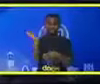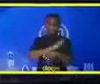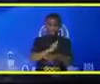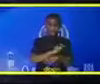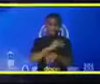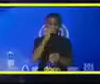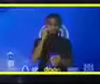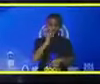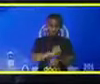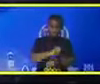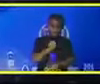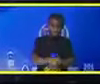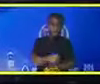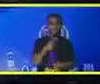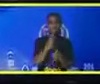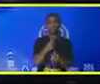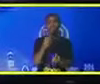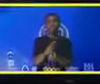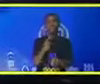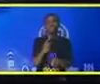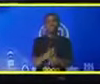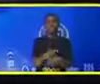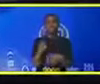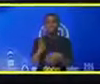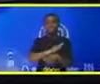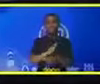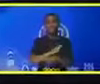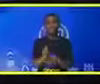It is telling us what is on your head.